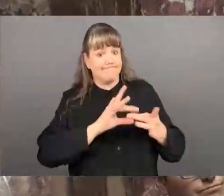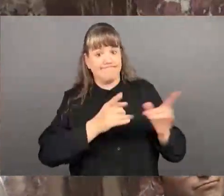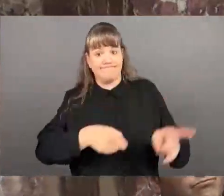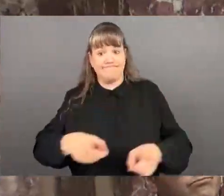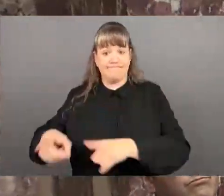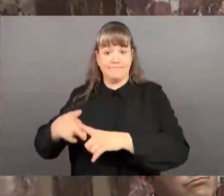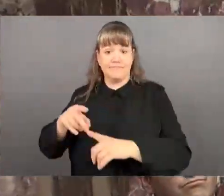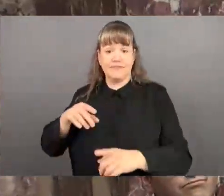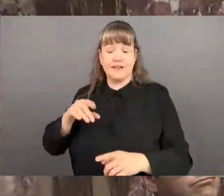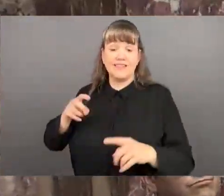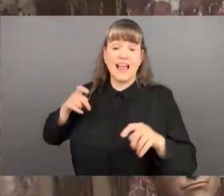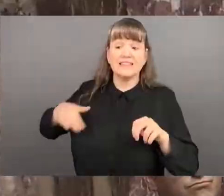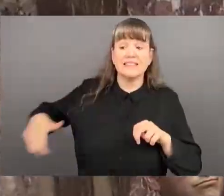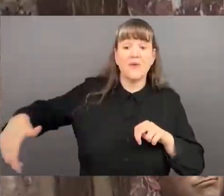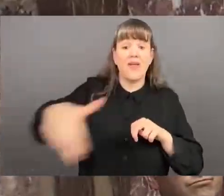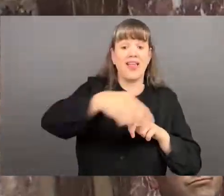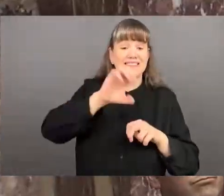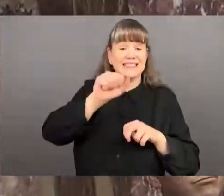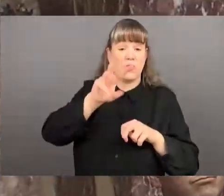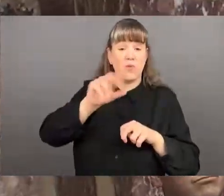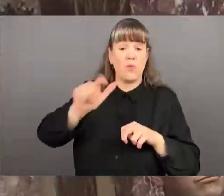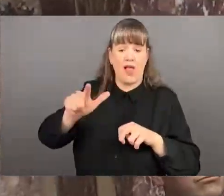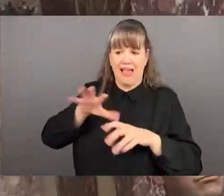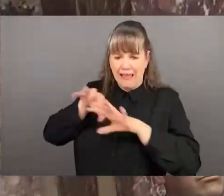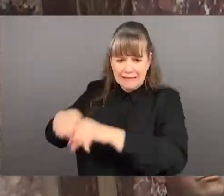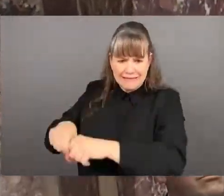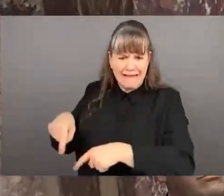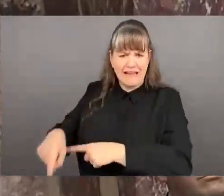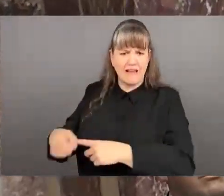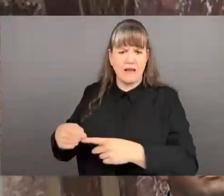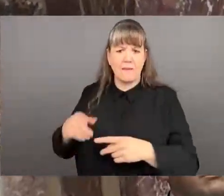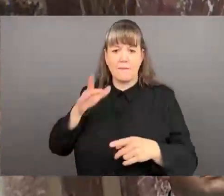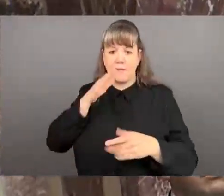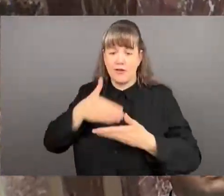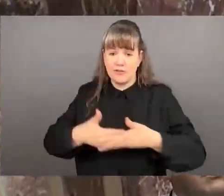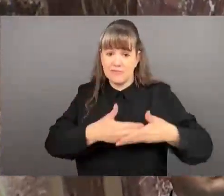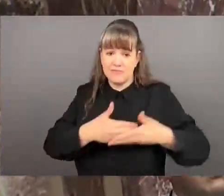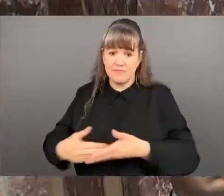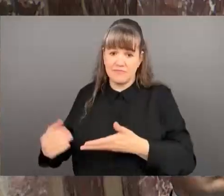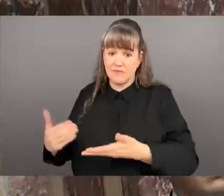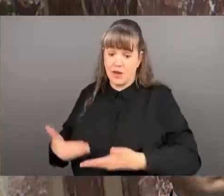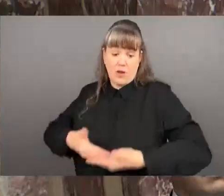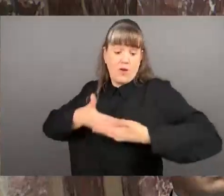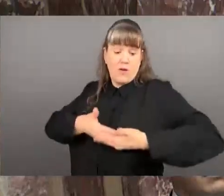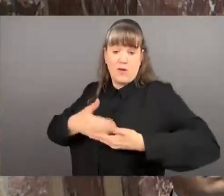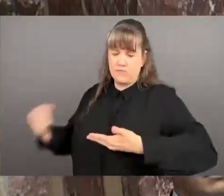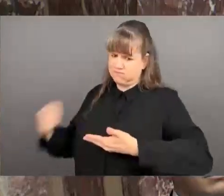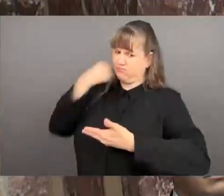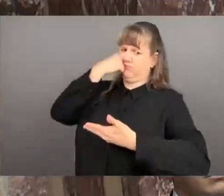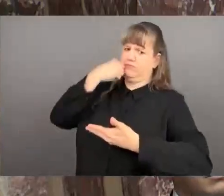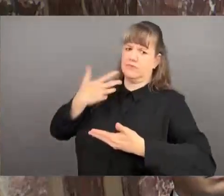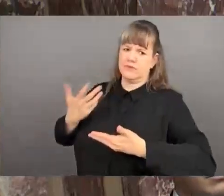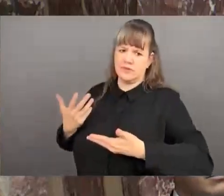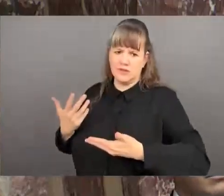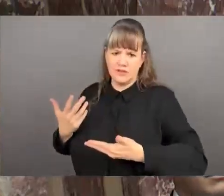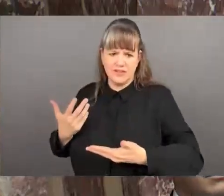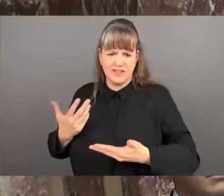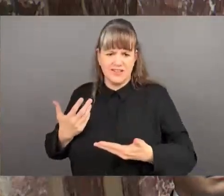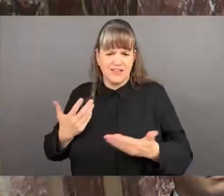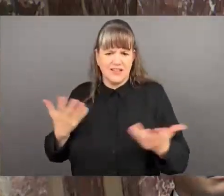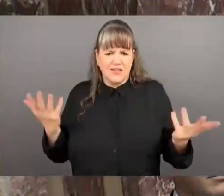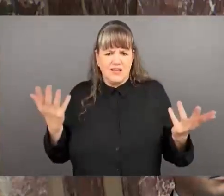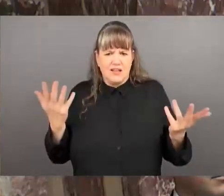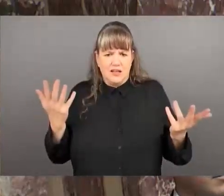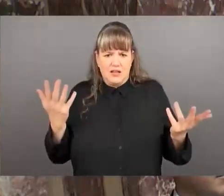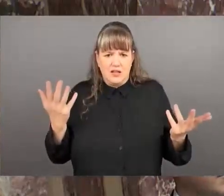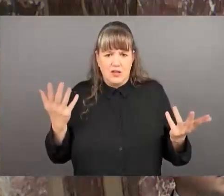Mothers punched in the face while holding a baby. The unprecedented point where a city declares